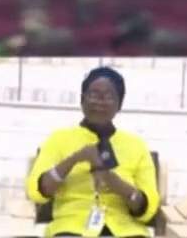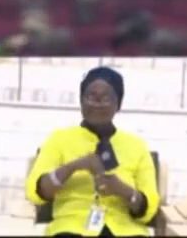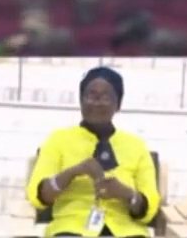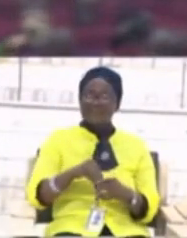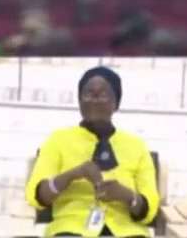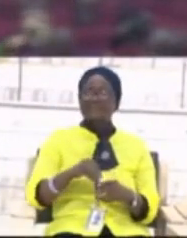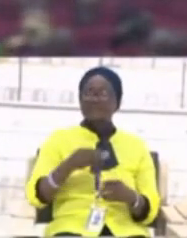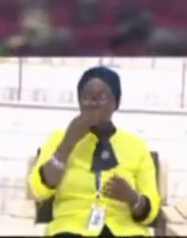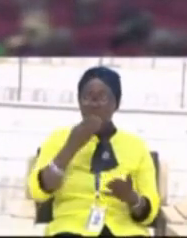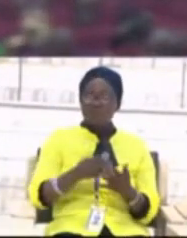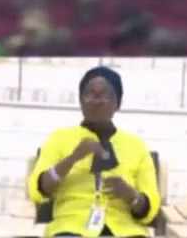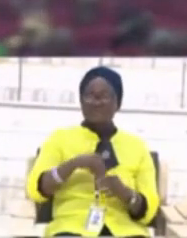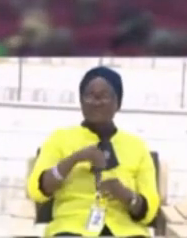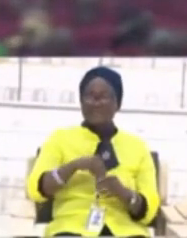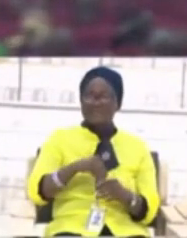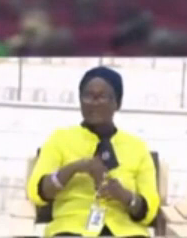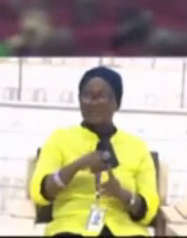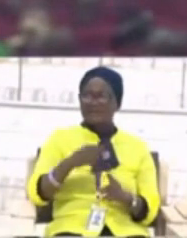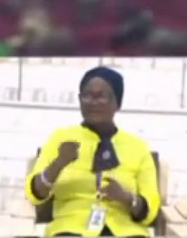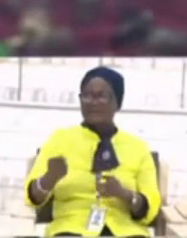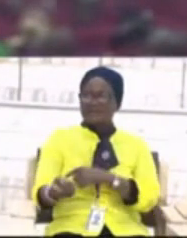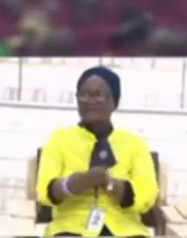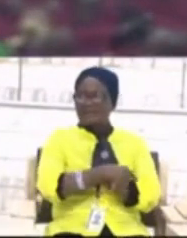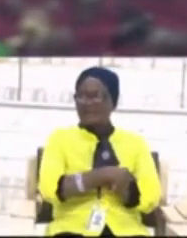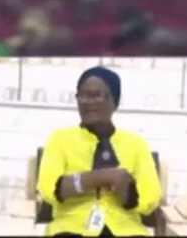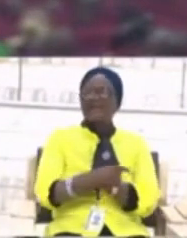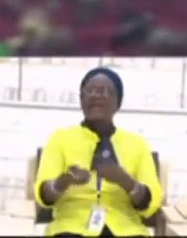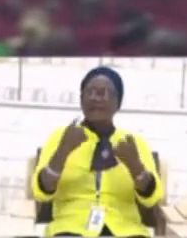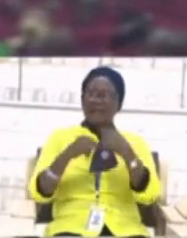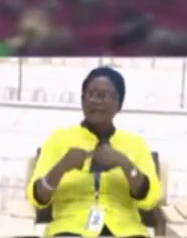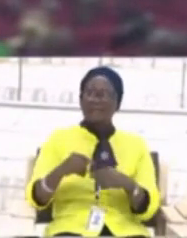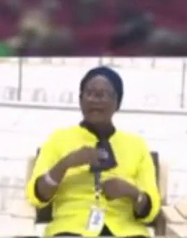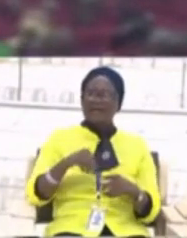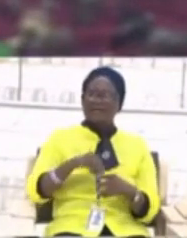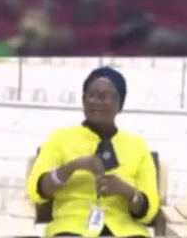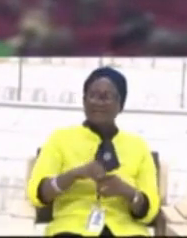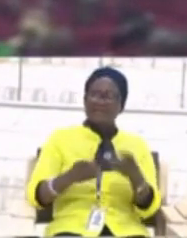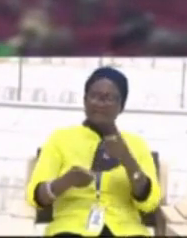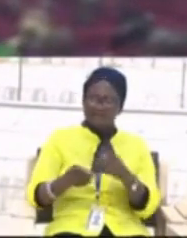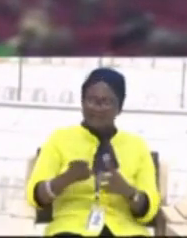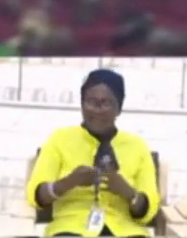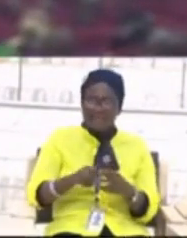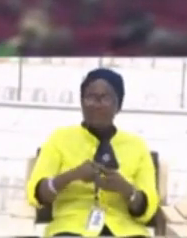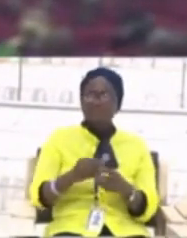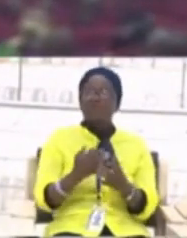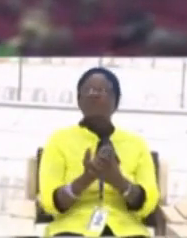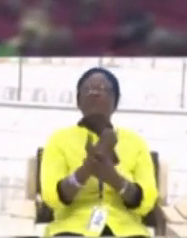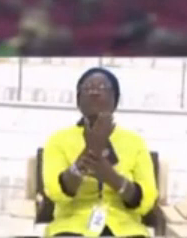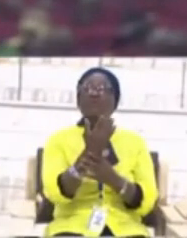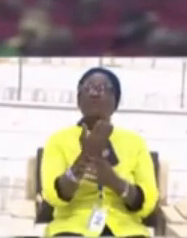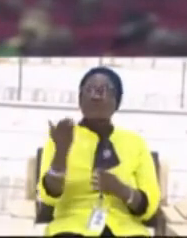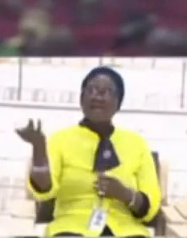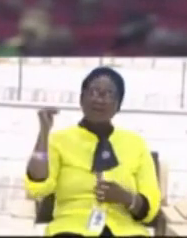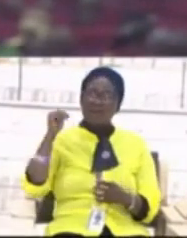day came and the seed began to germinate, there were tares also. He said, I planted good